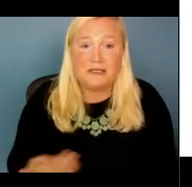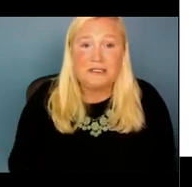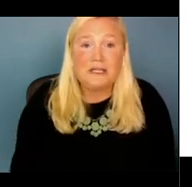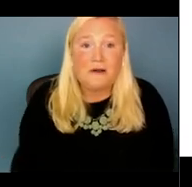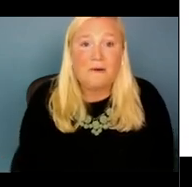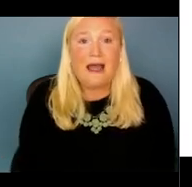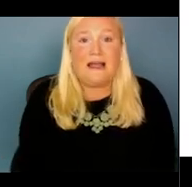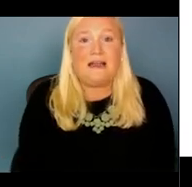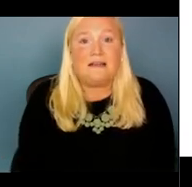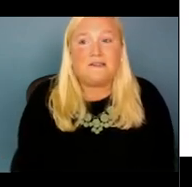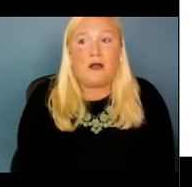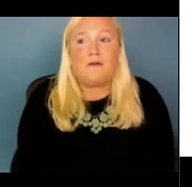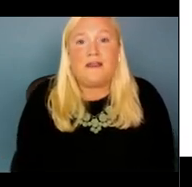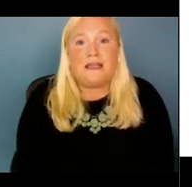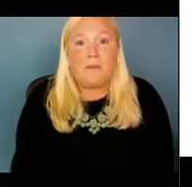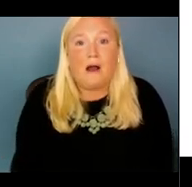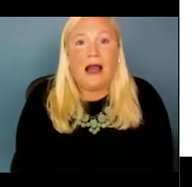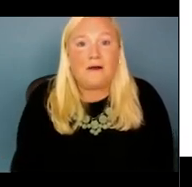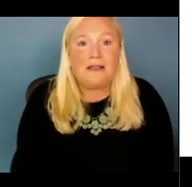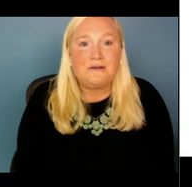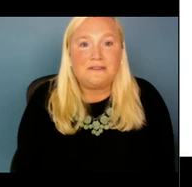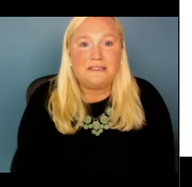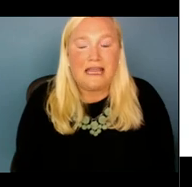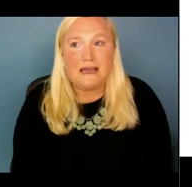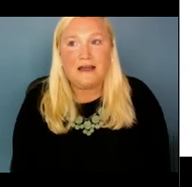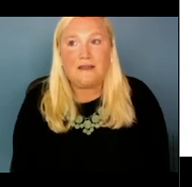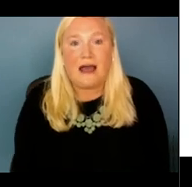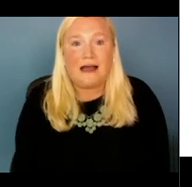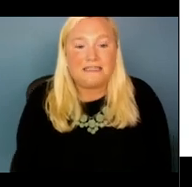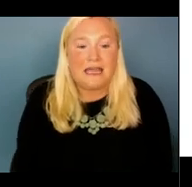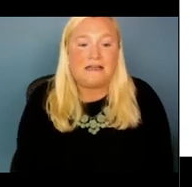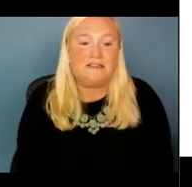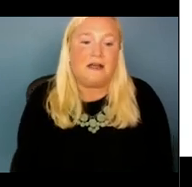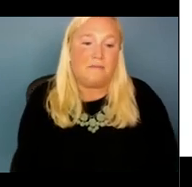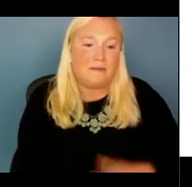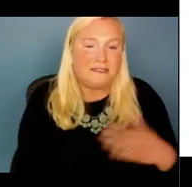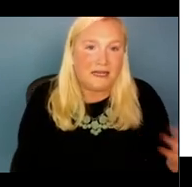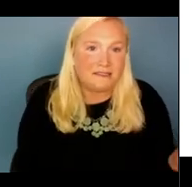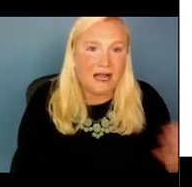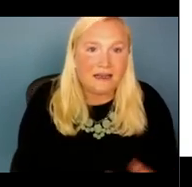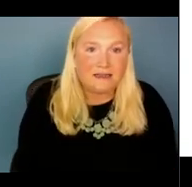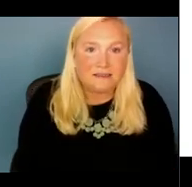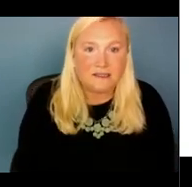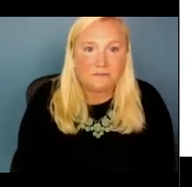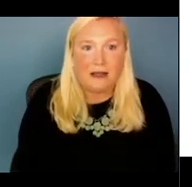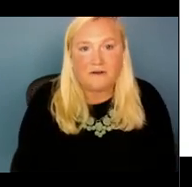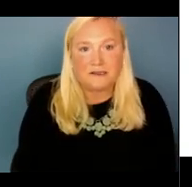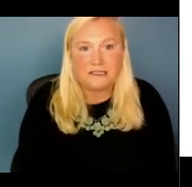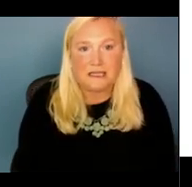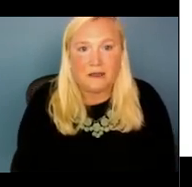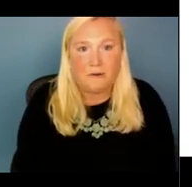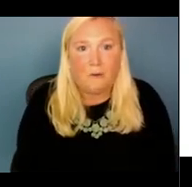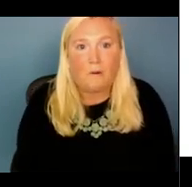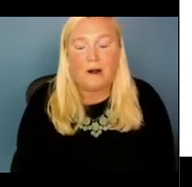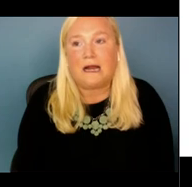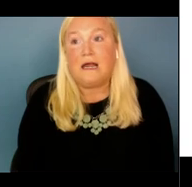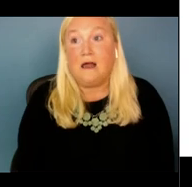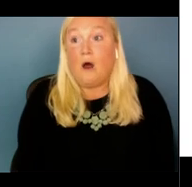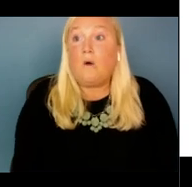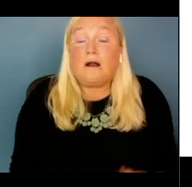always learning too. And so thinking about how can you take that day to maybe set aside some time for a